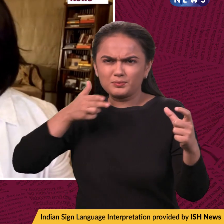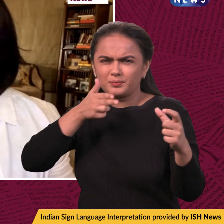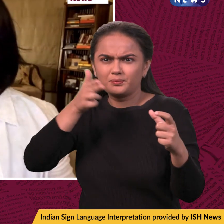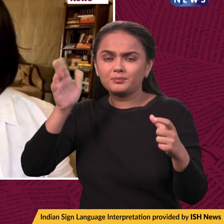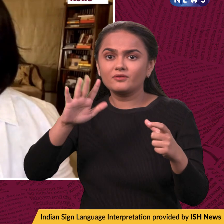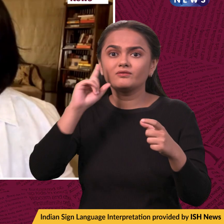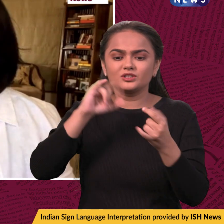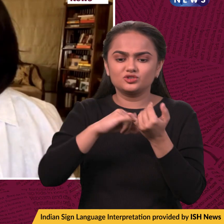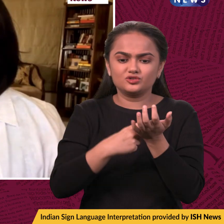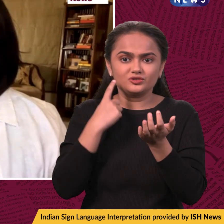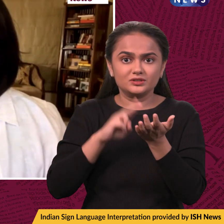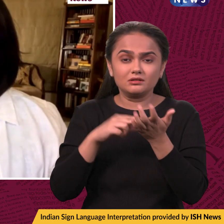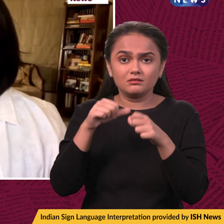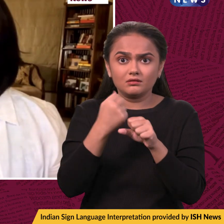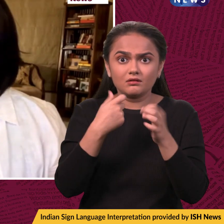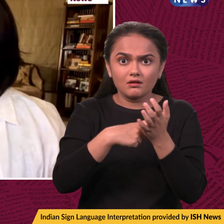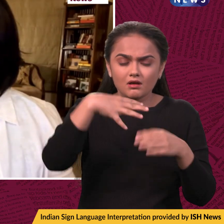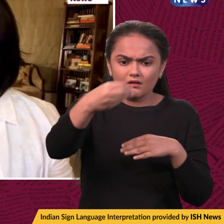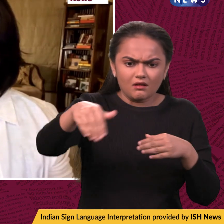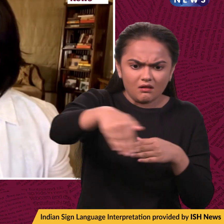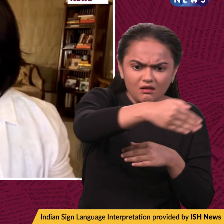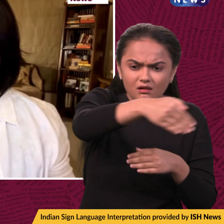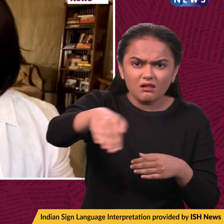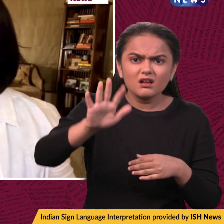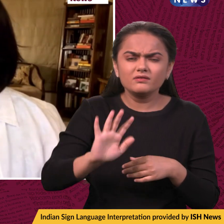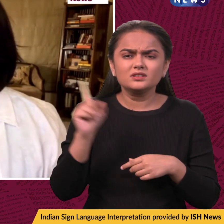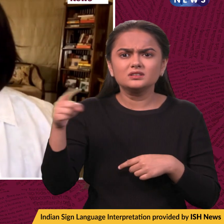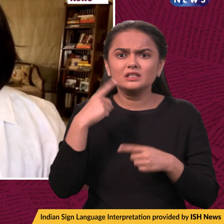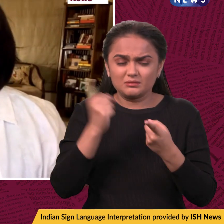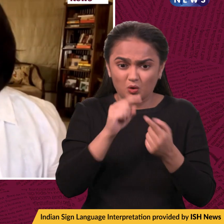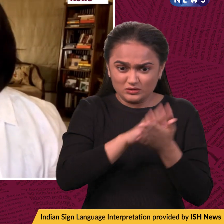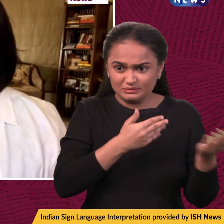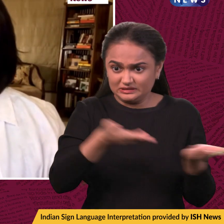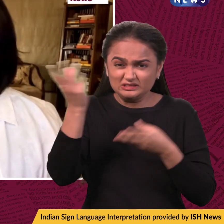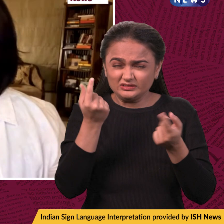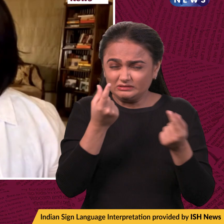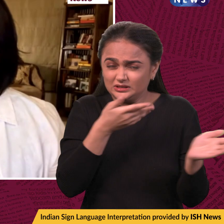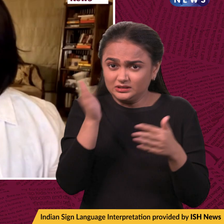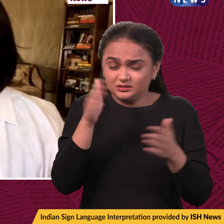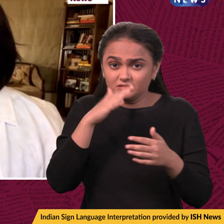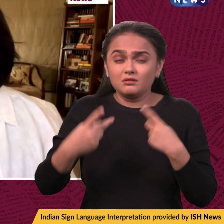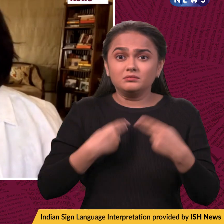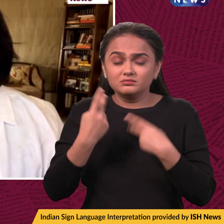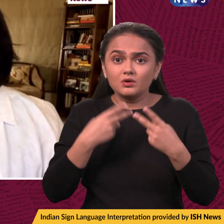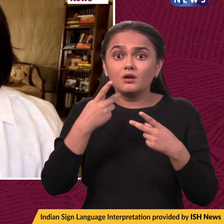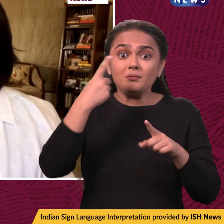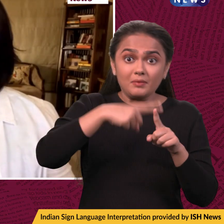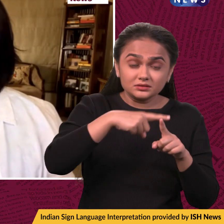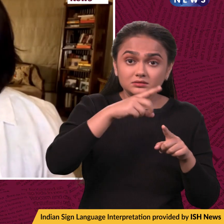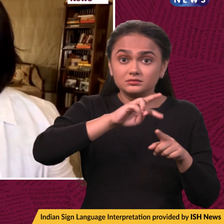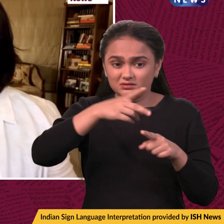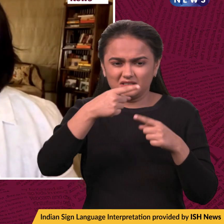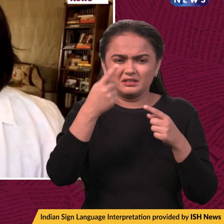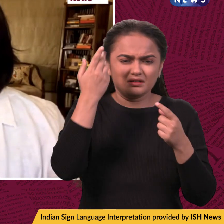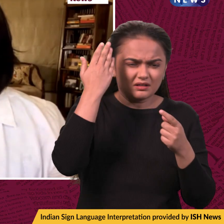the outskirts of Srinagar city today. The injured police officers, we understand, are currently in hospital being treated and search operations are